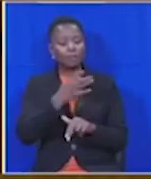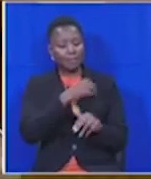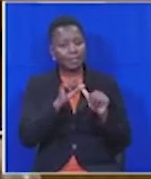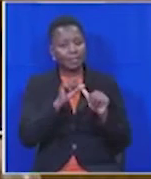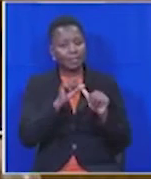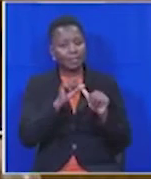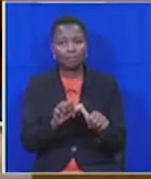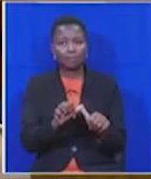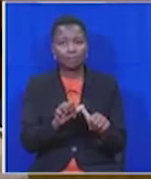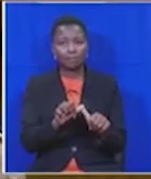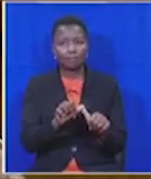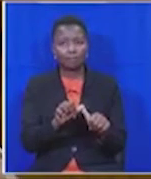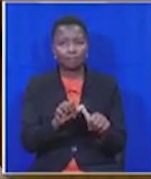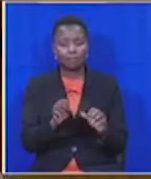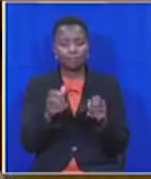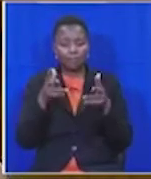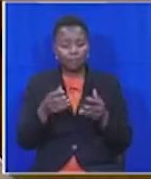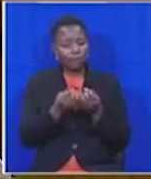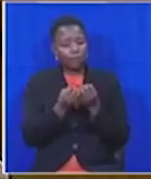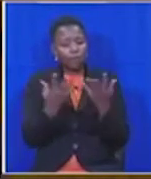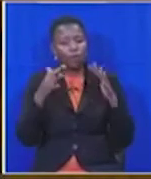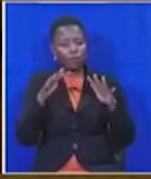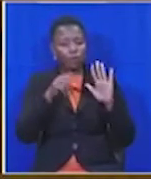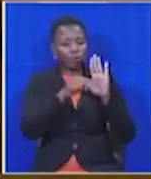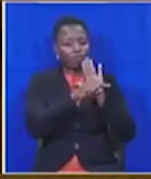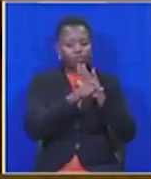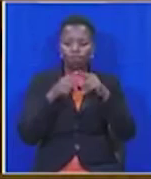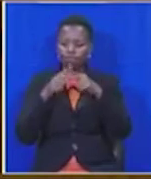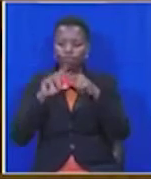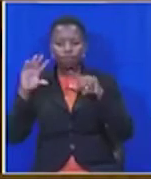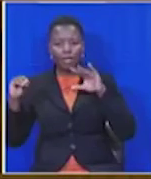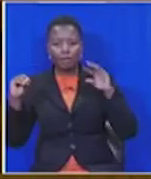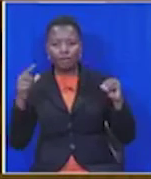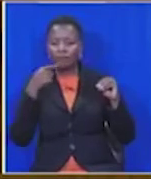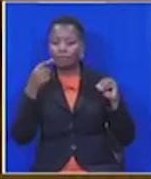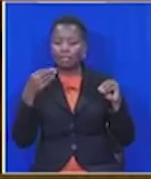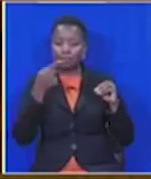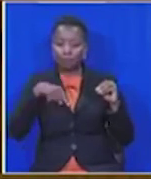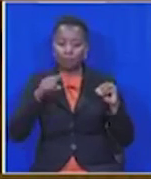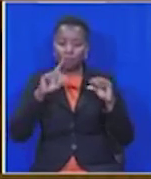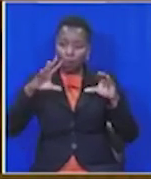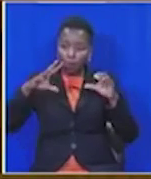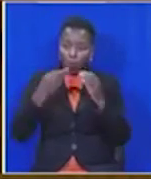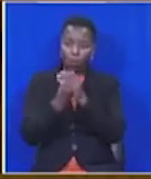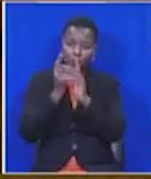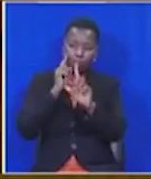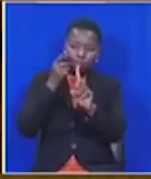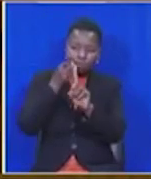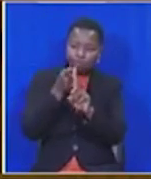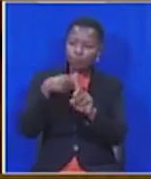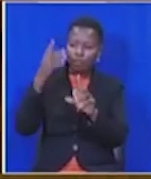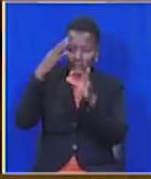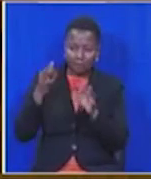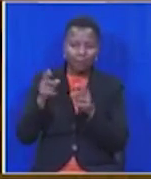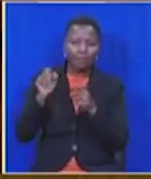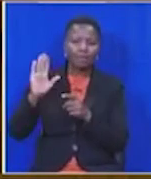Minister. There are many skeptics and doomsayers. We can't let them determine our collective fate. regenerating confidence